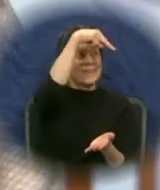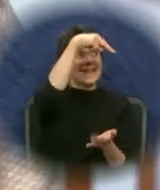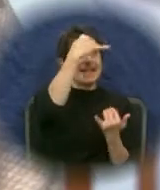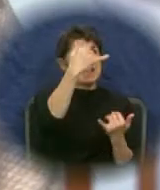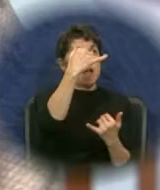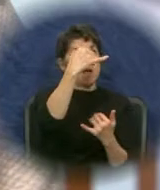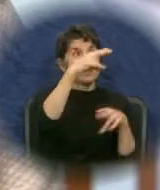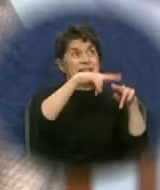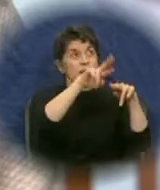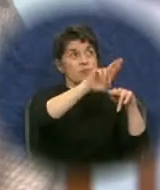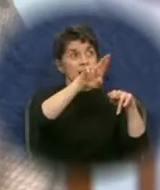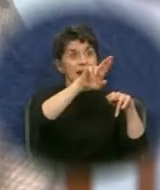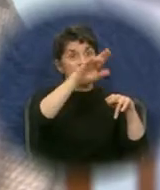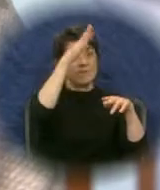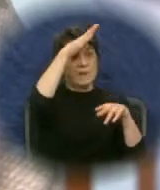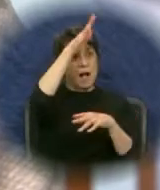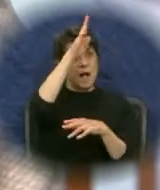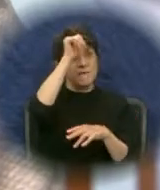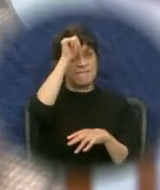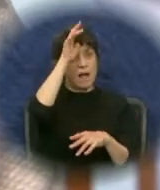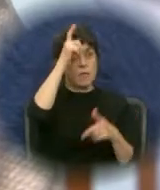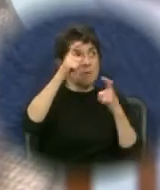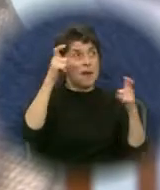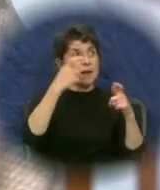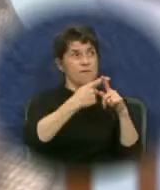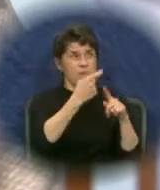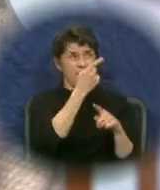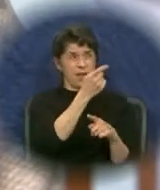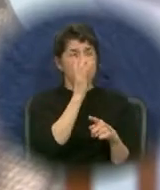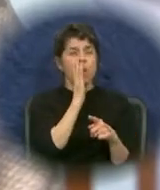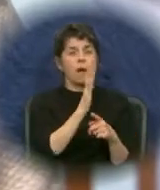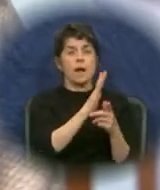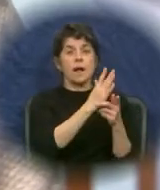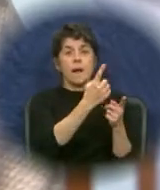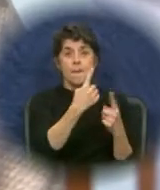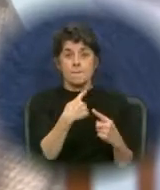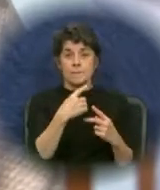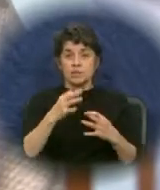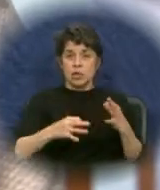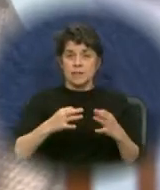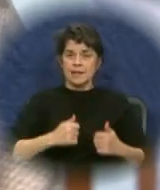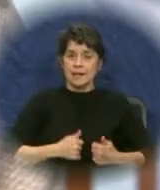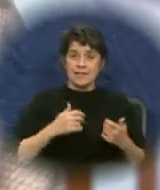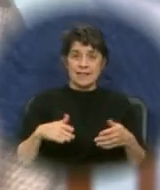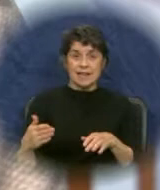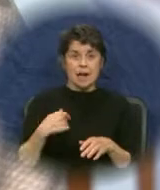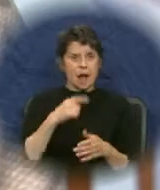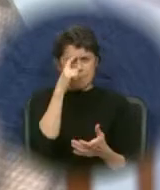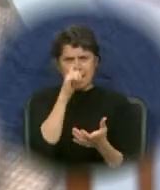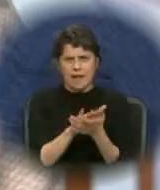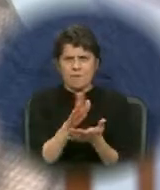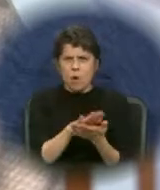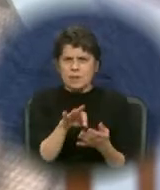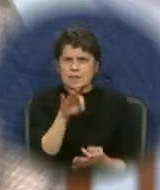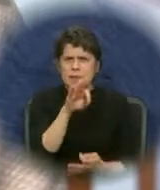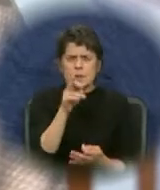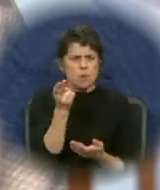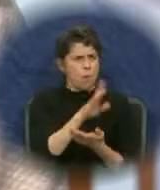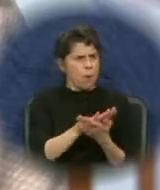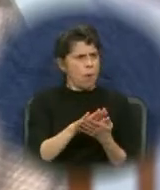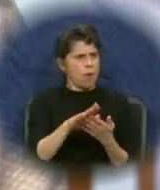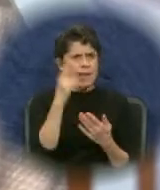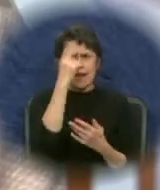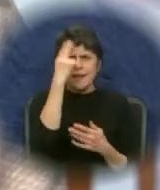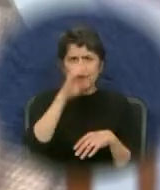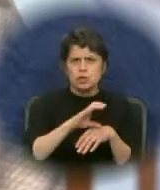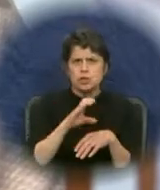Father Almighty. From there, he will come to judge the living and the dead. I believe in the Holy Spirit, the Holy Catholic Church, the